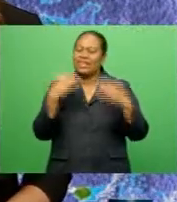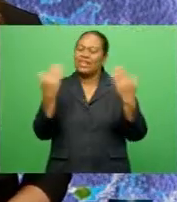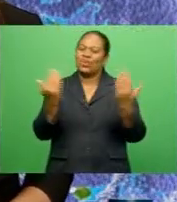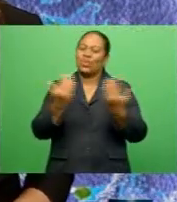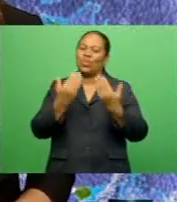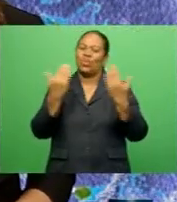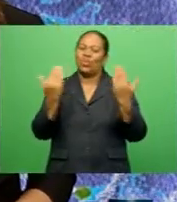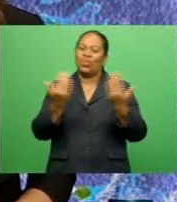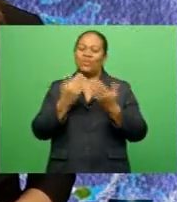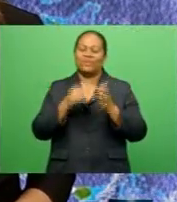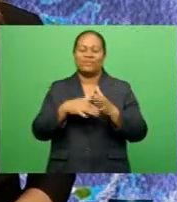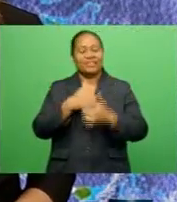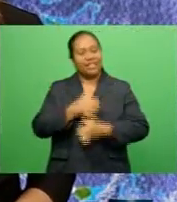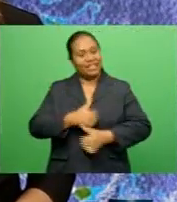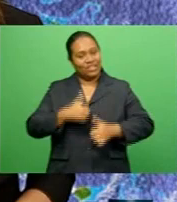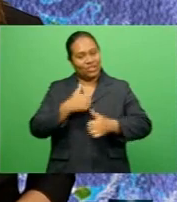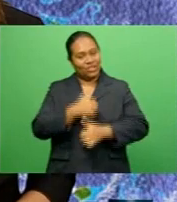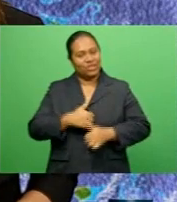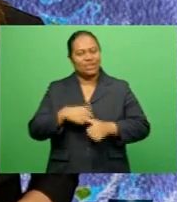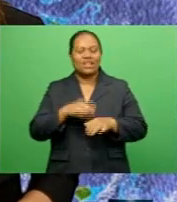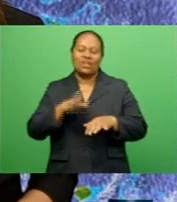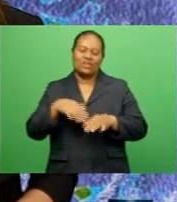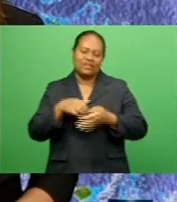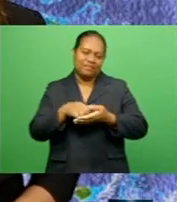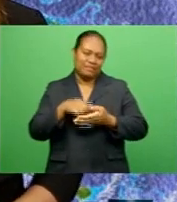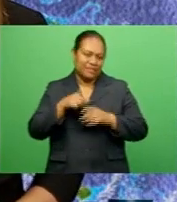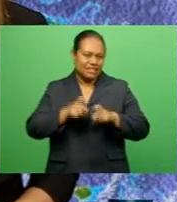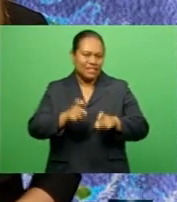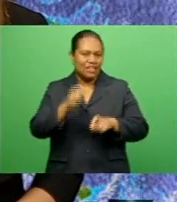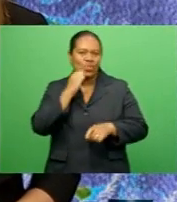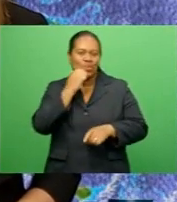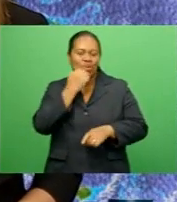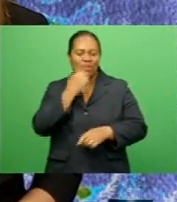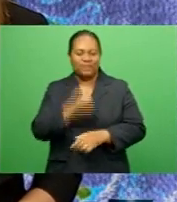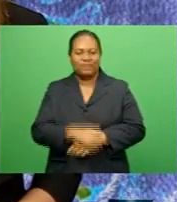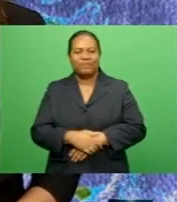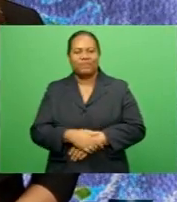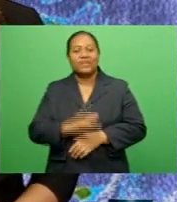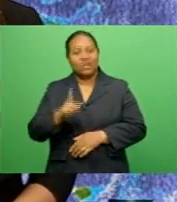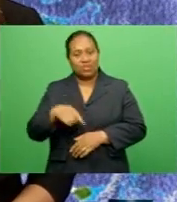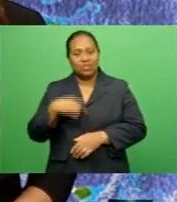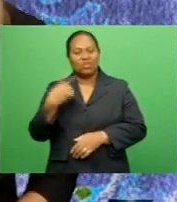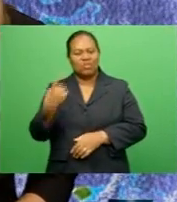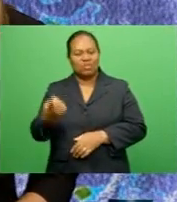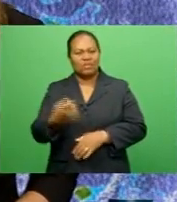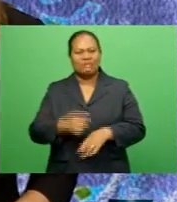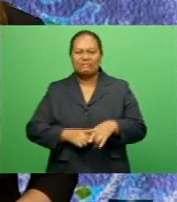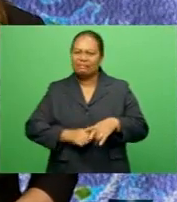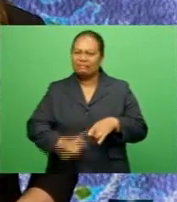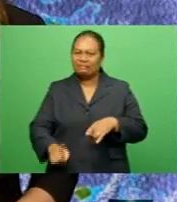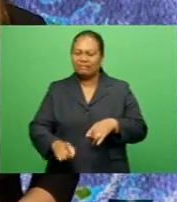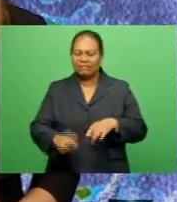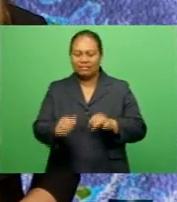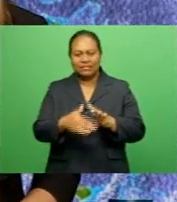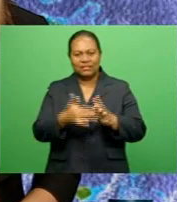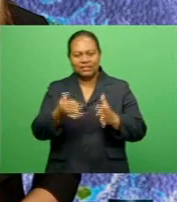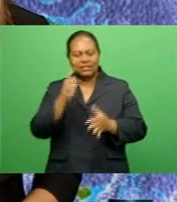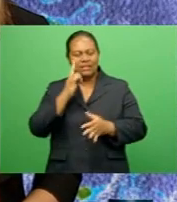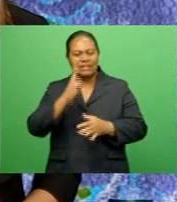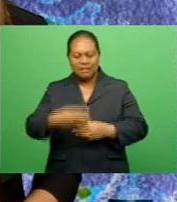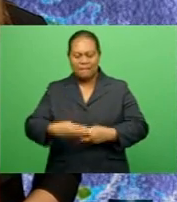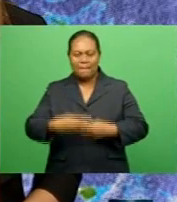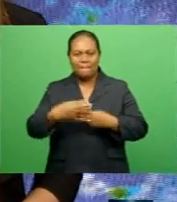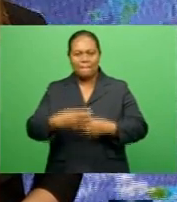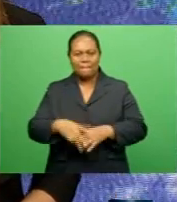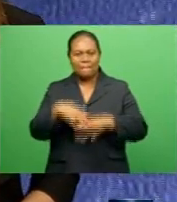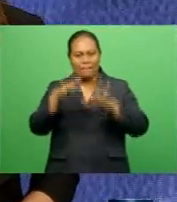just enjoy it but keep warm at the same time. More on, winds picked up speed and that's why we had minimal rain for